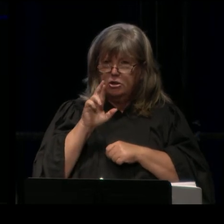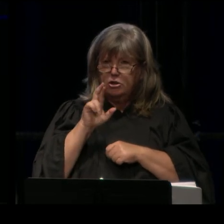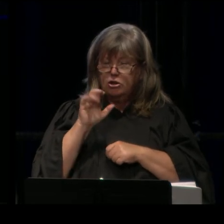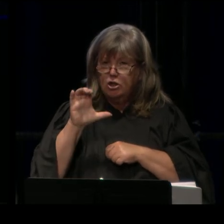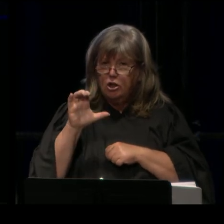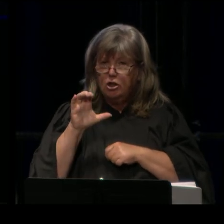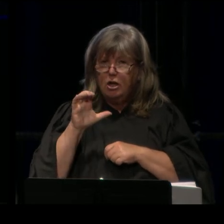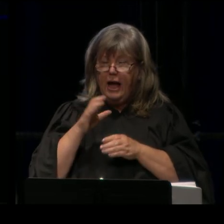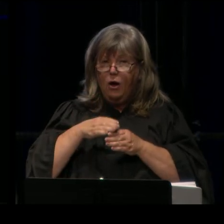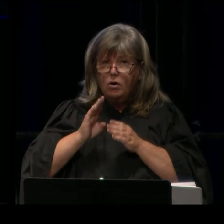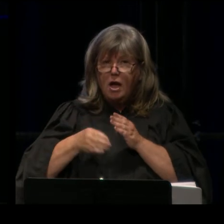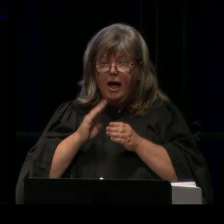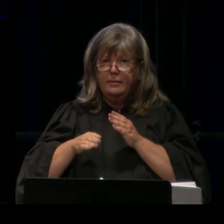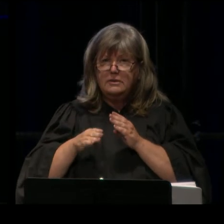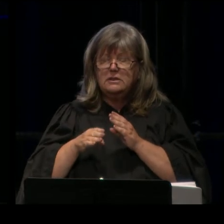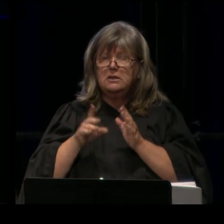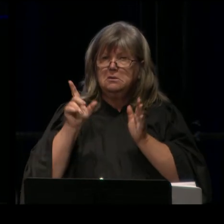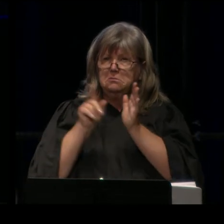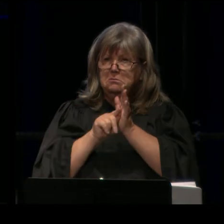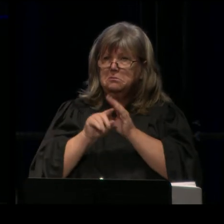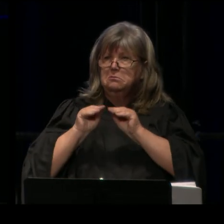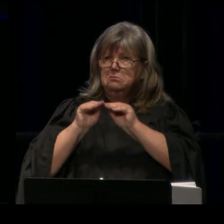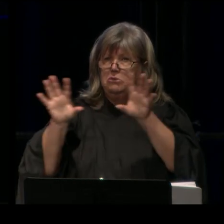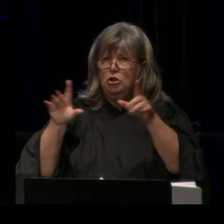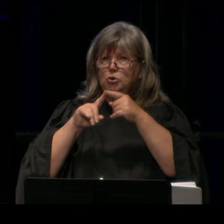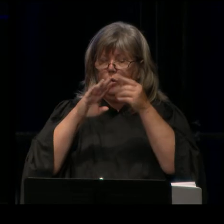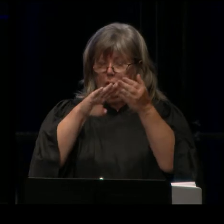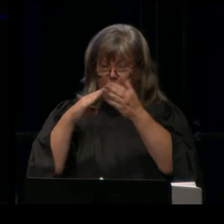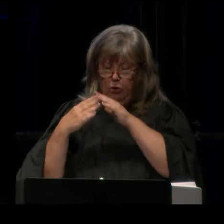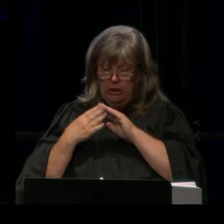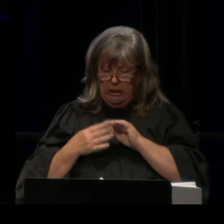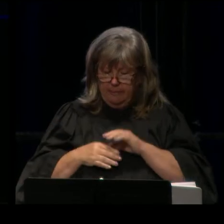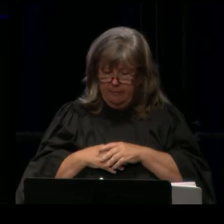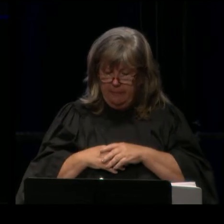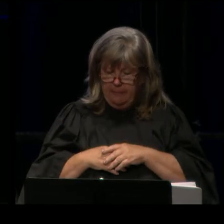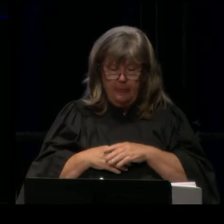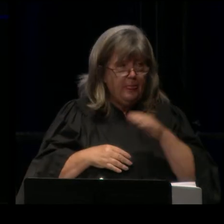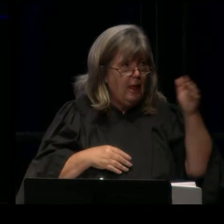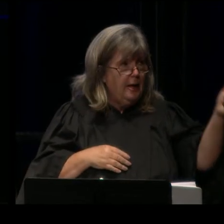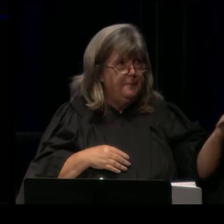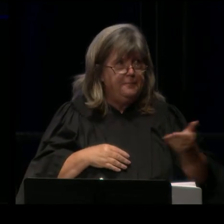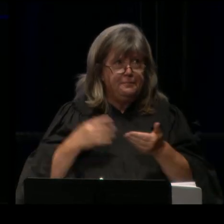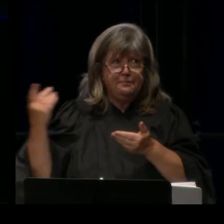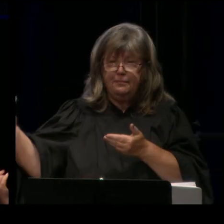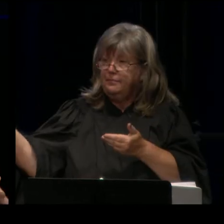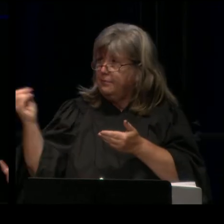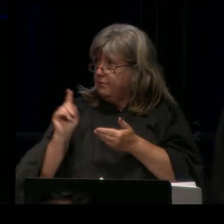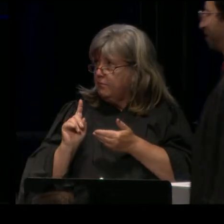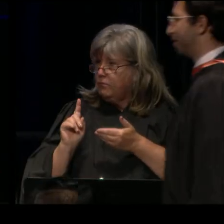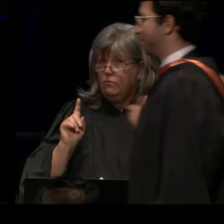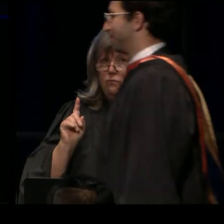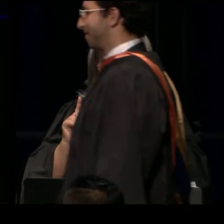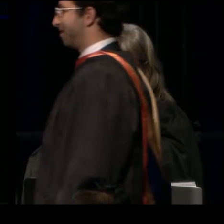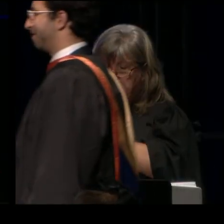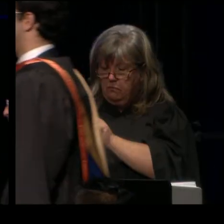community. I would like to invite Fadi and President Lashmi forward to the presentation of the award.